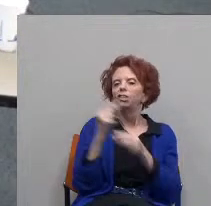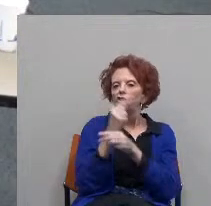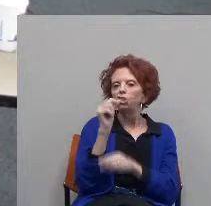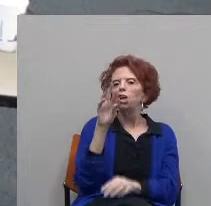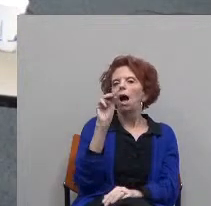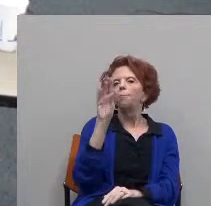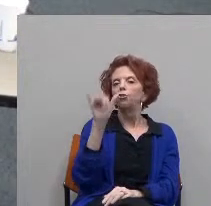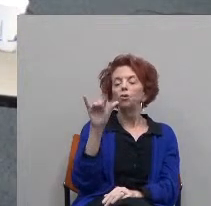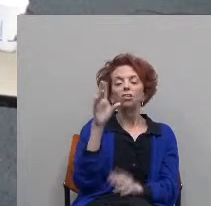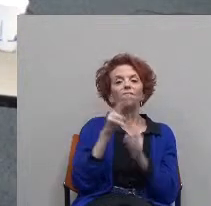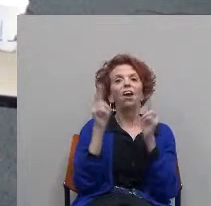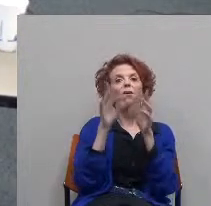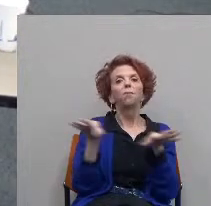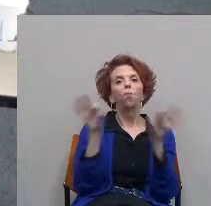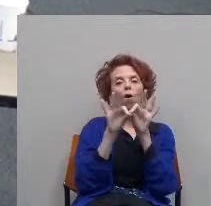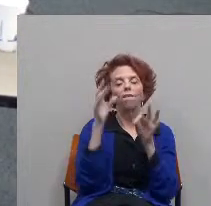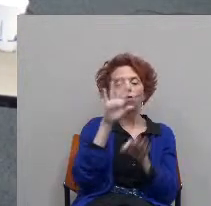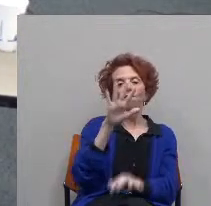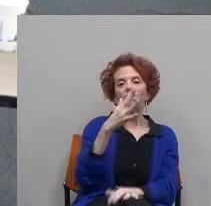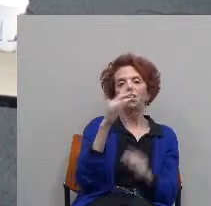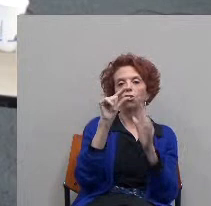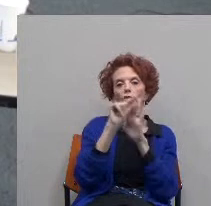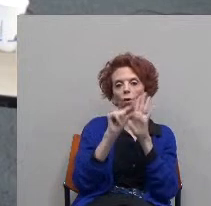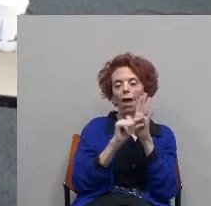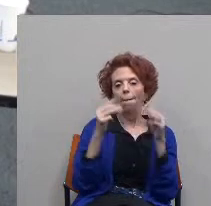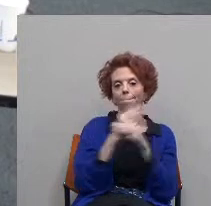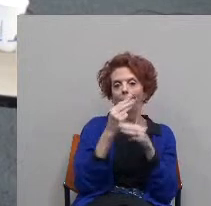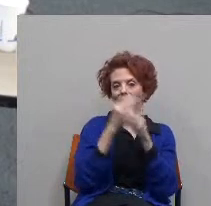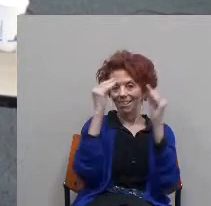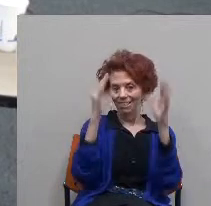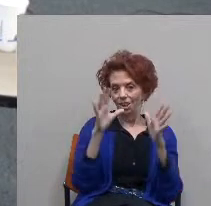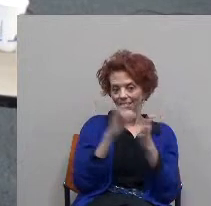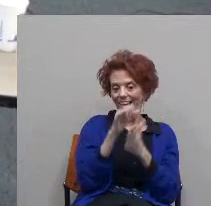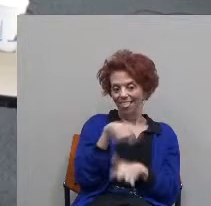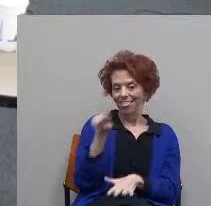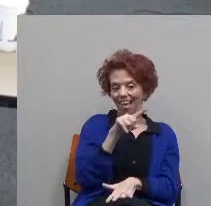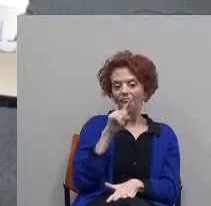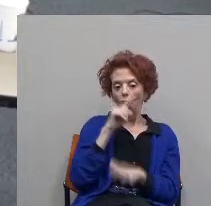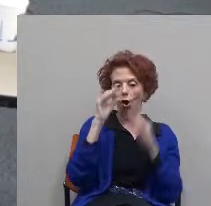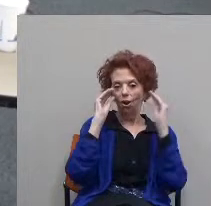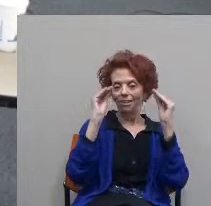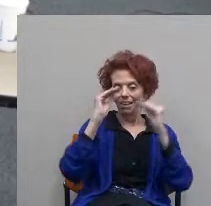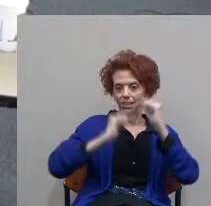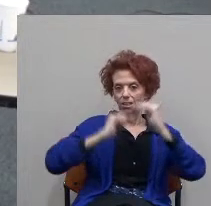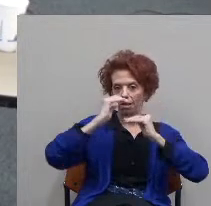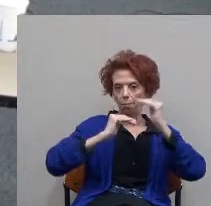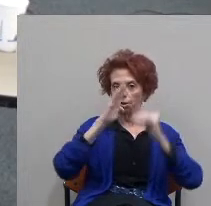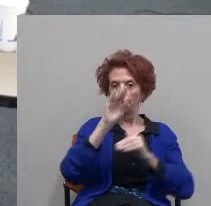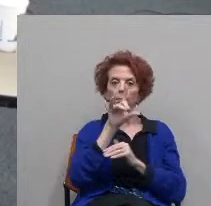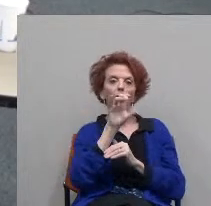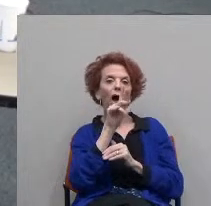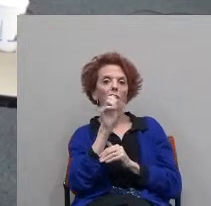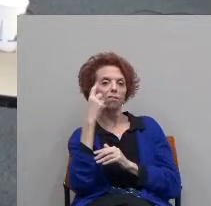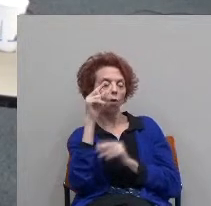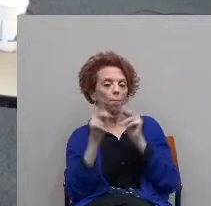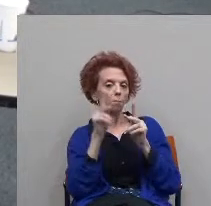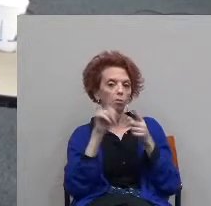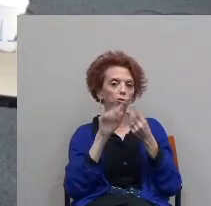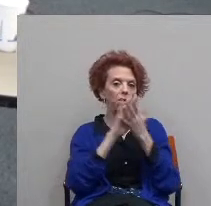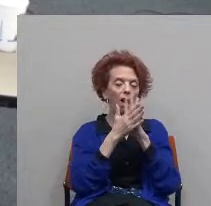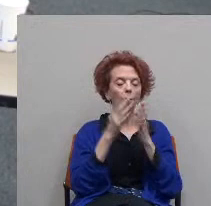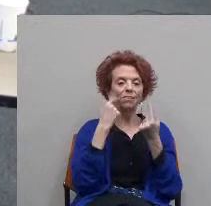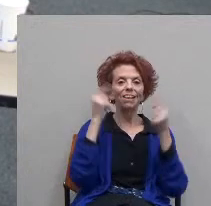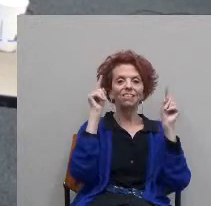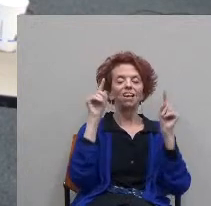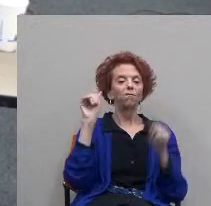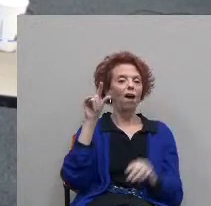super important for a 5th grade math teacher to understand that they are teaching the building blocks for students to be successful in Algebra 1 and